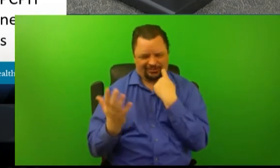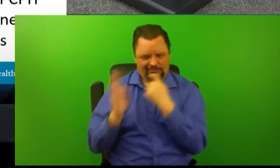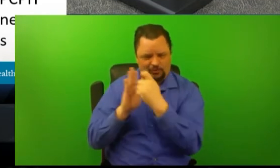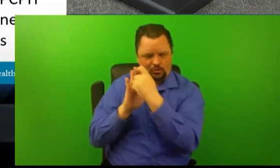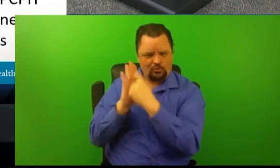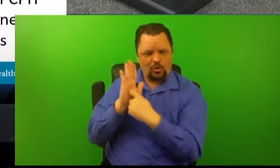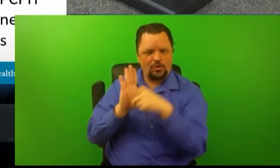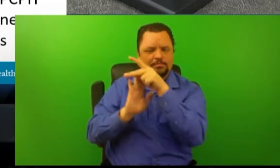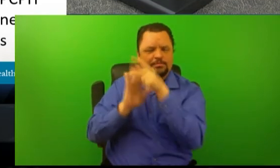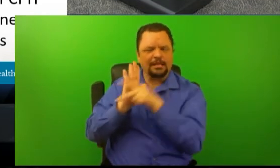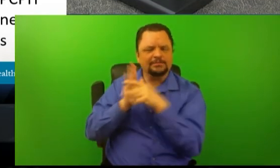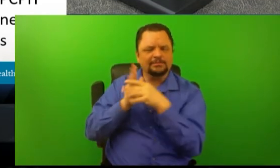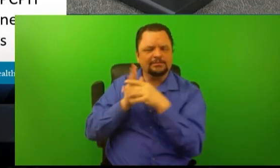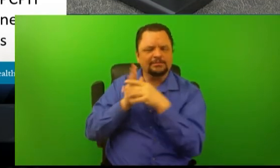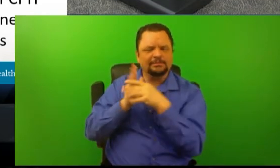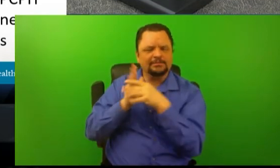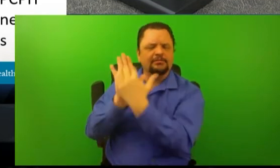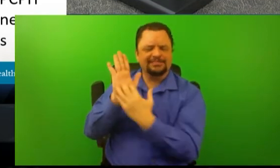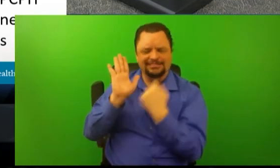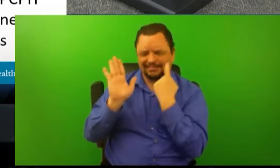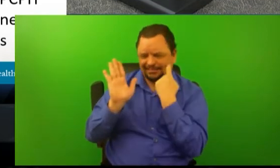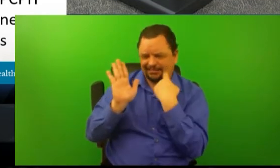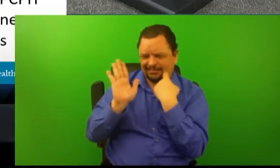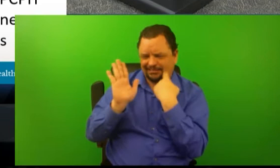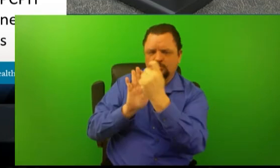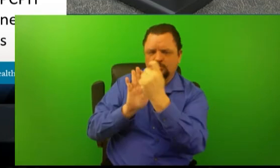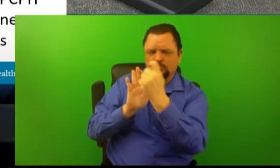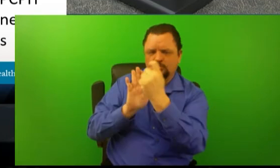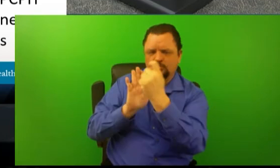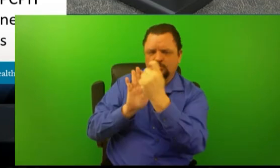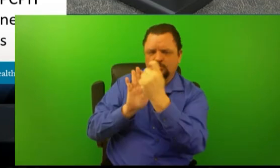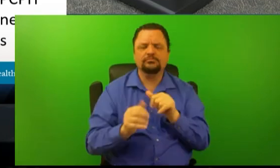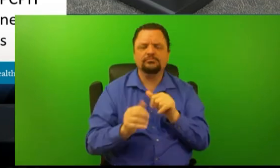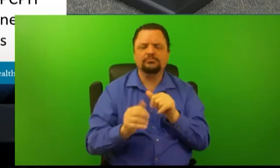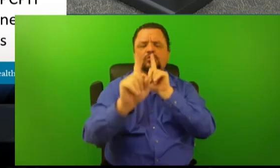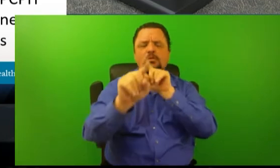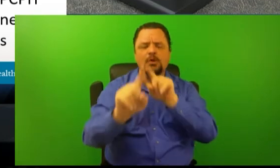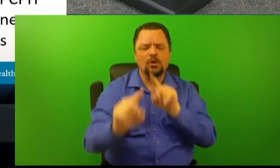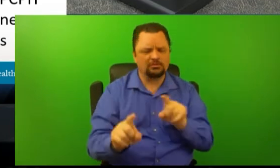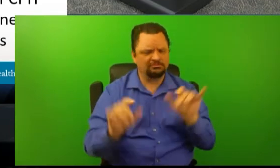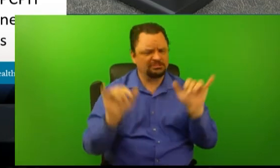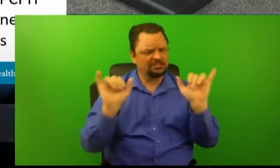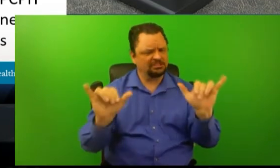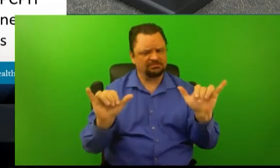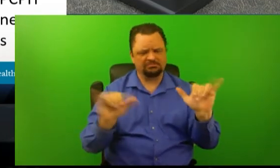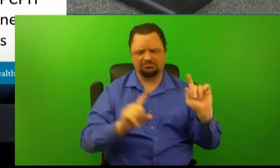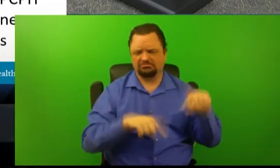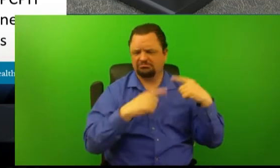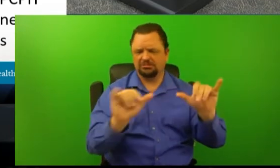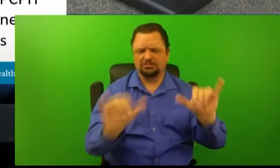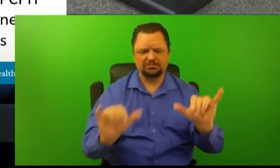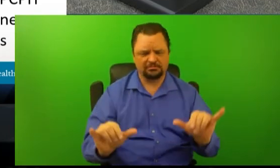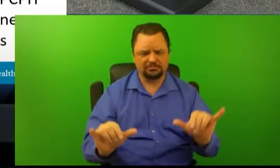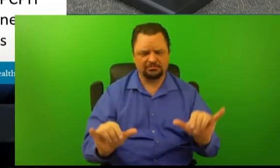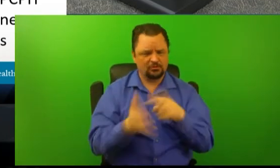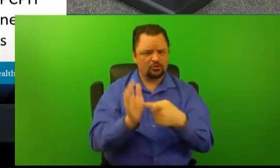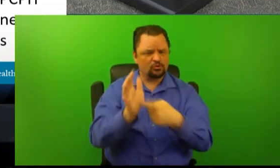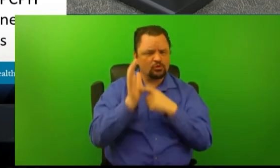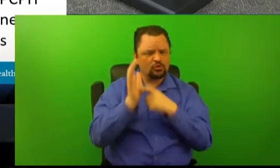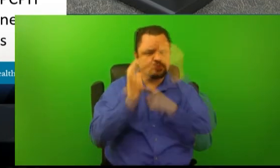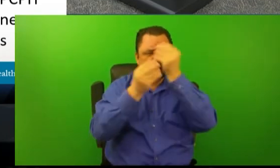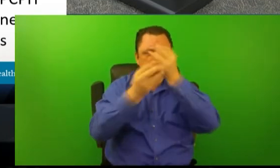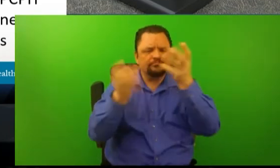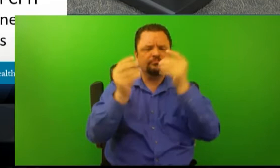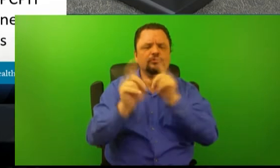will be the same, meaning that schools continue to be required to report cases and outbreaks of COVID-19, as do other